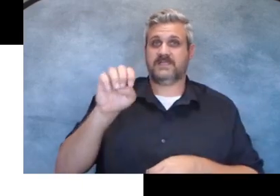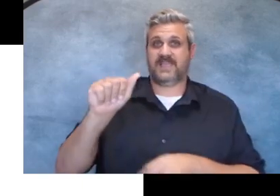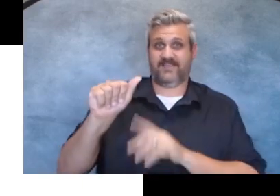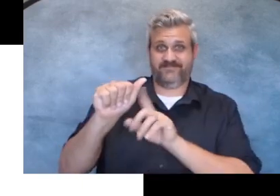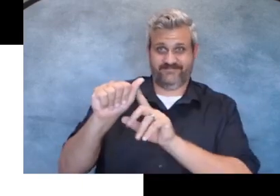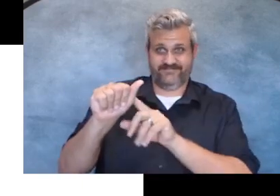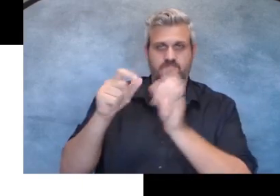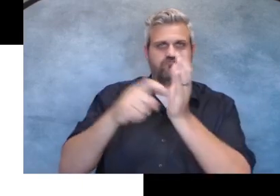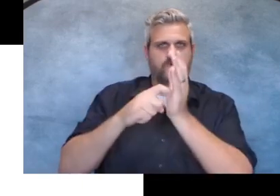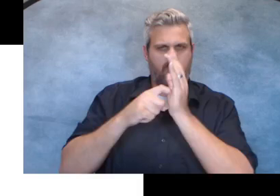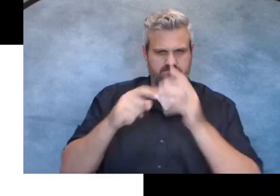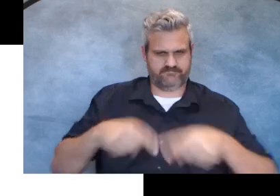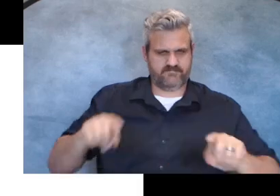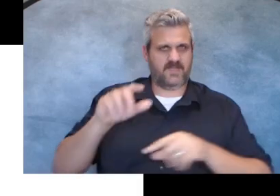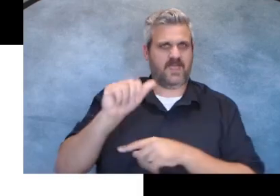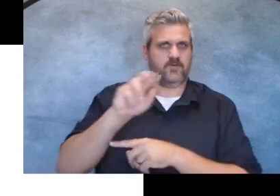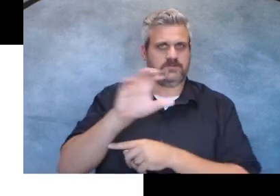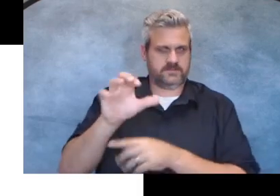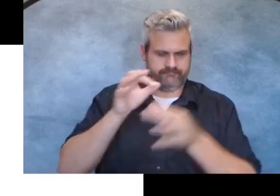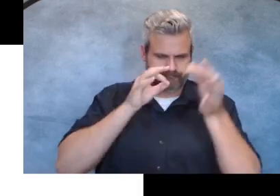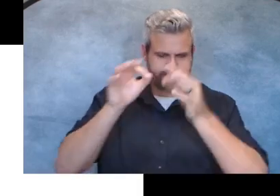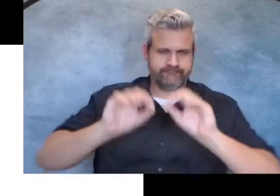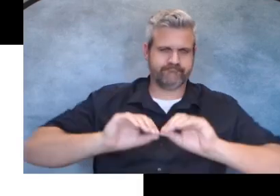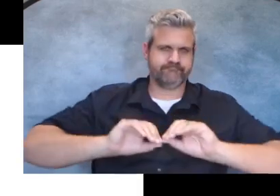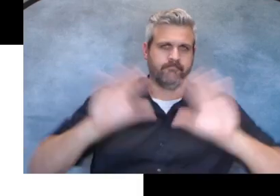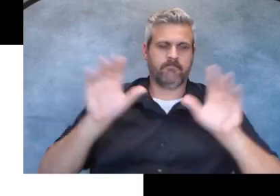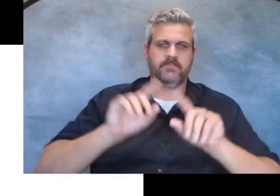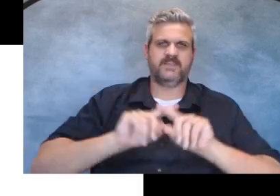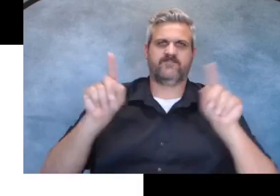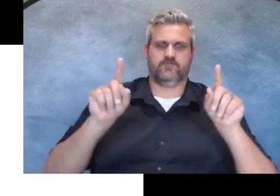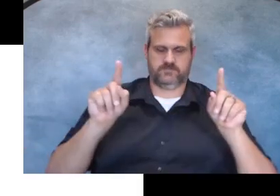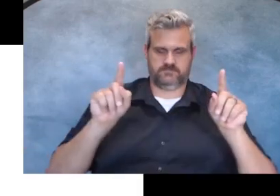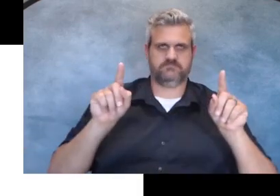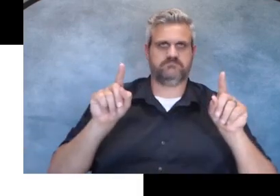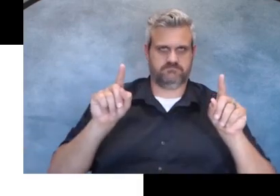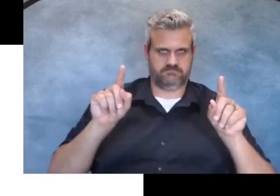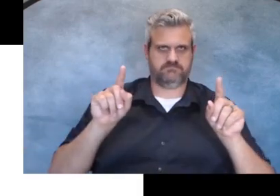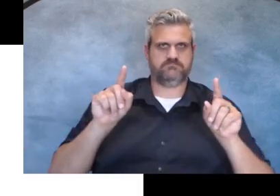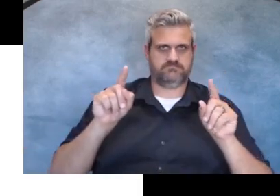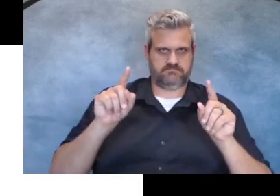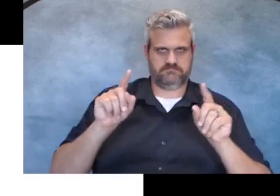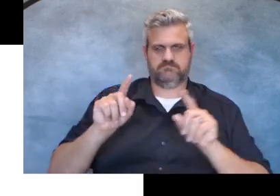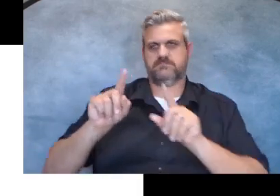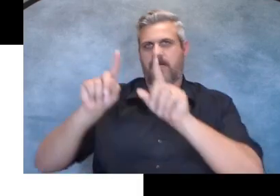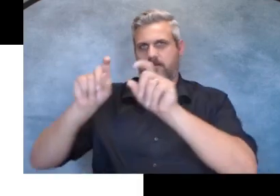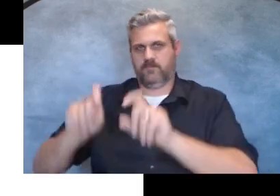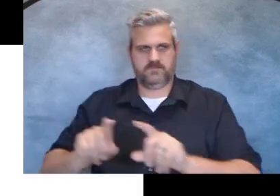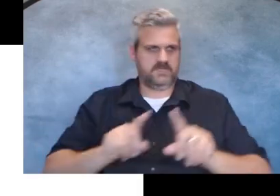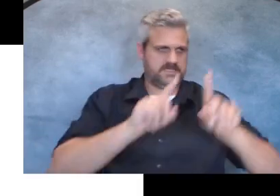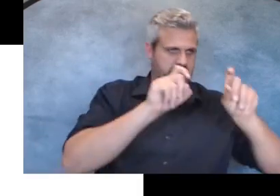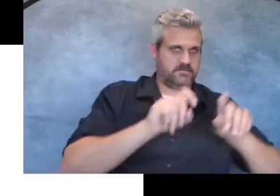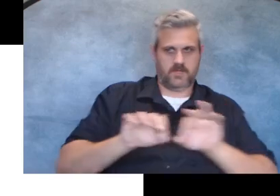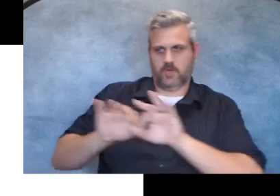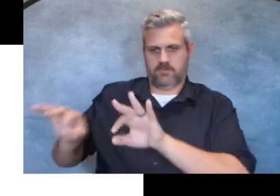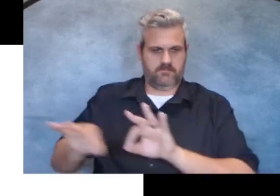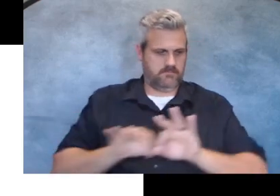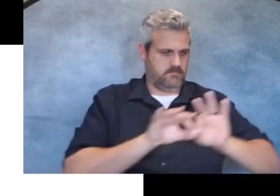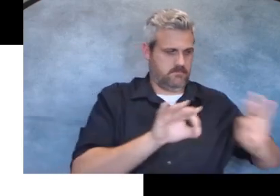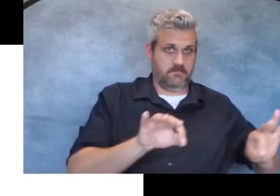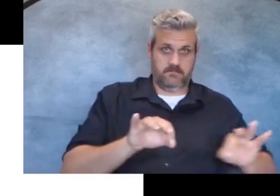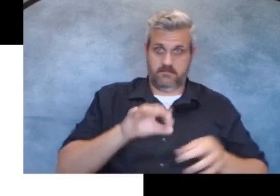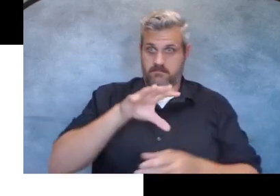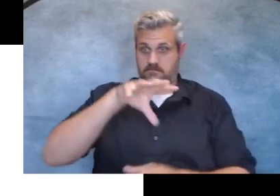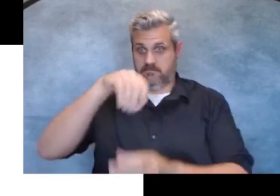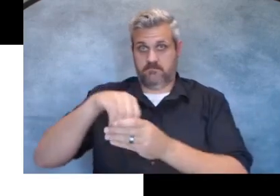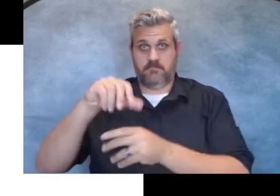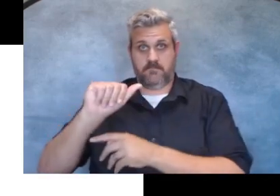IDEA requires that ARCs provide a clear explanation of the differences between the assessments, diplomas, and how participation